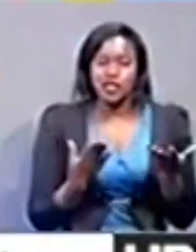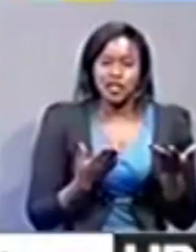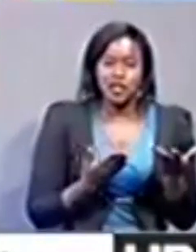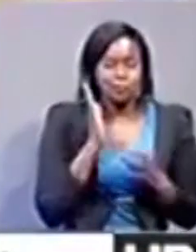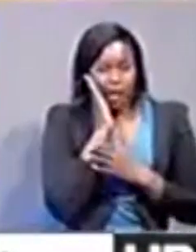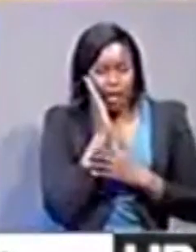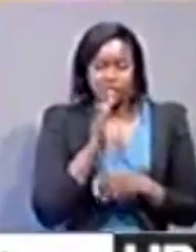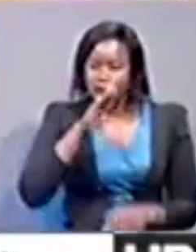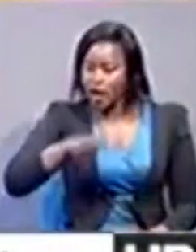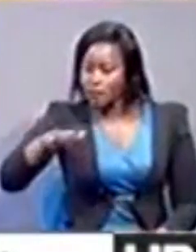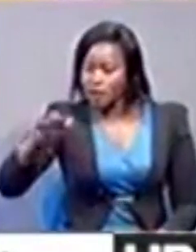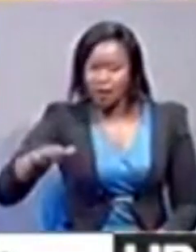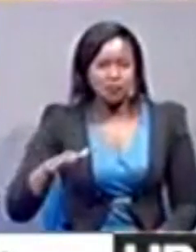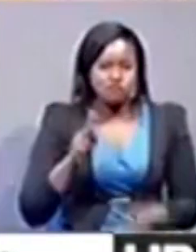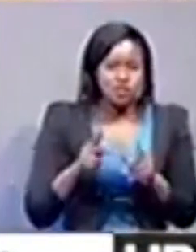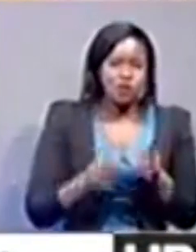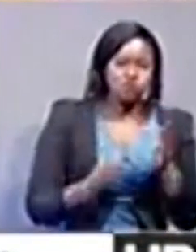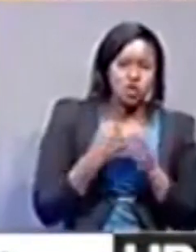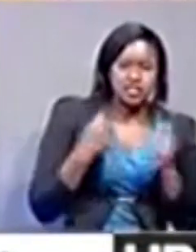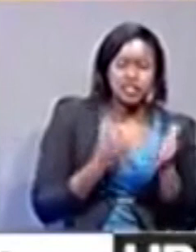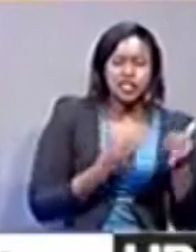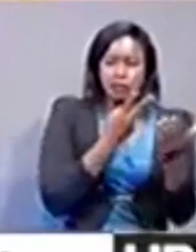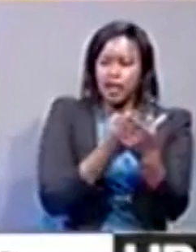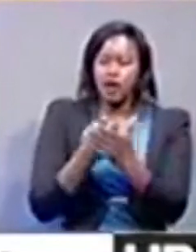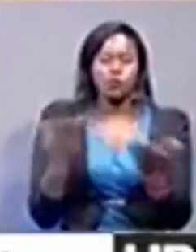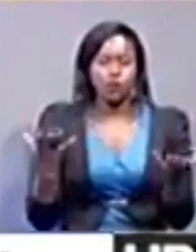But we have a total of